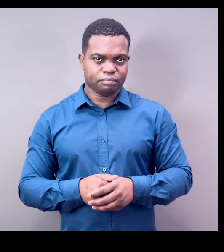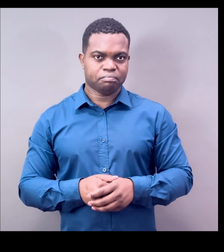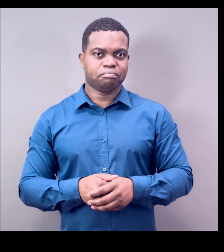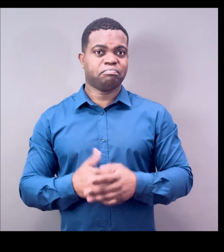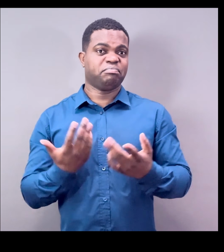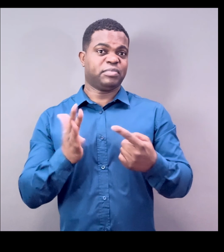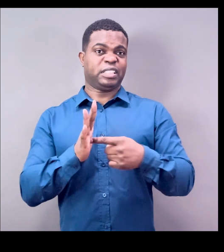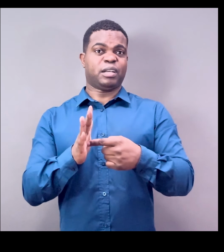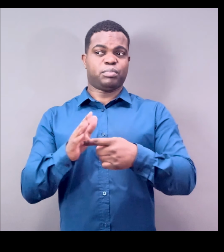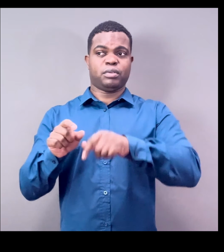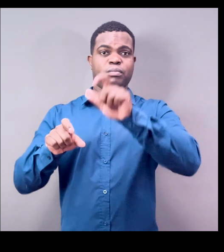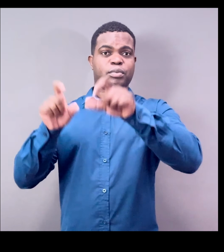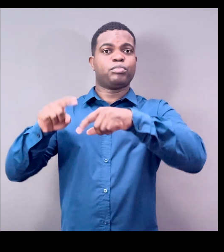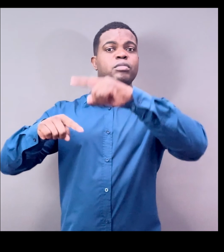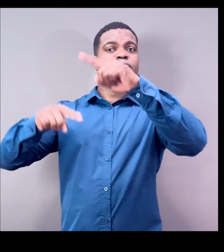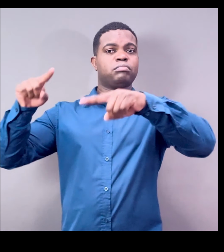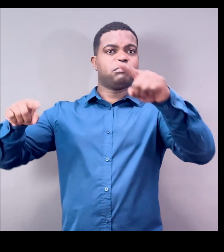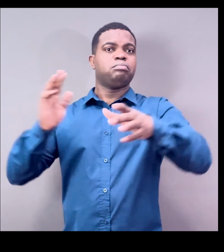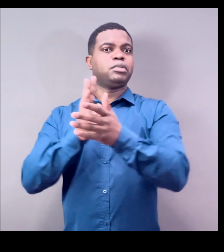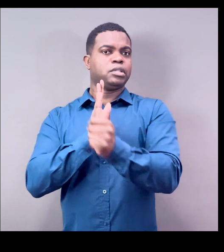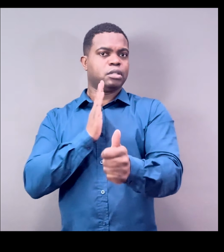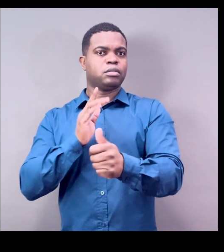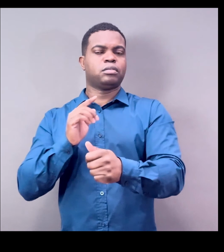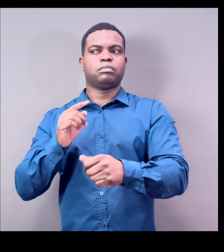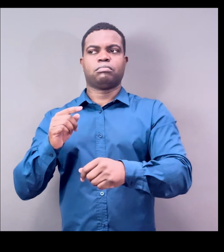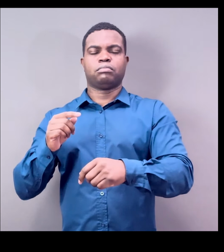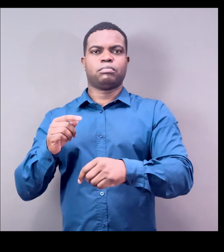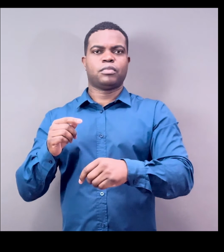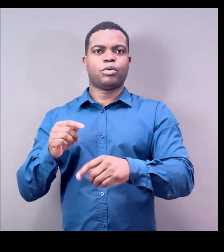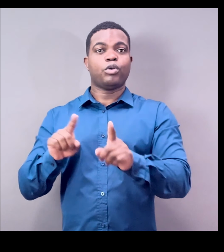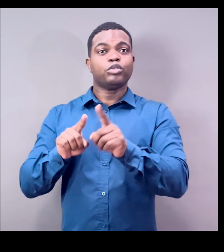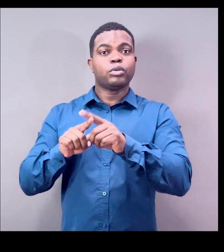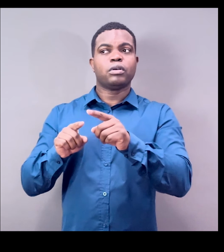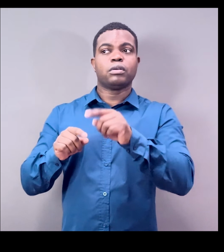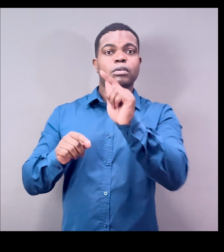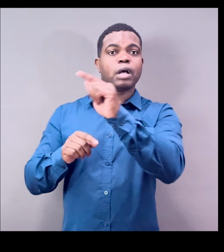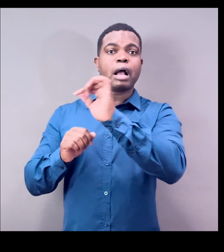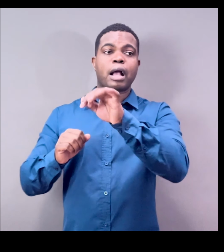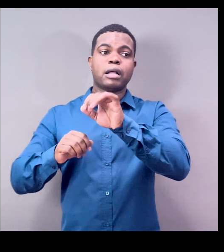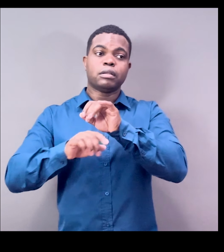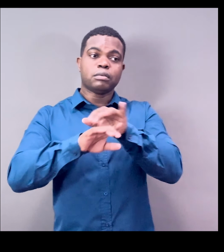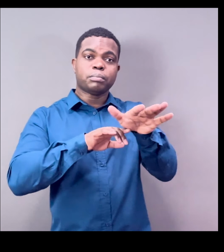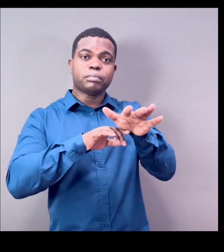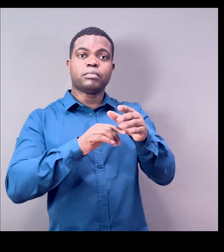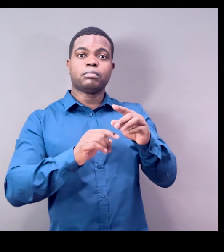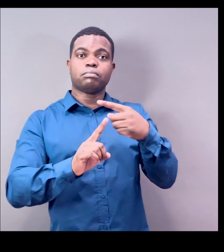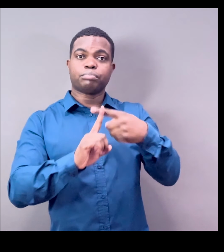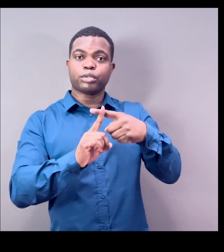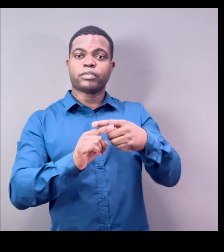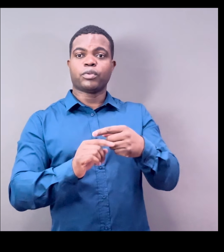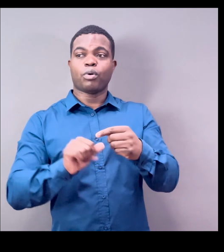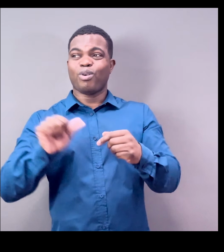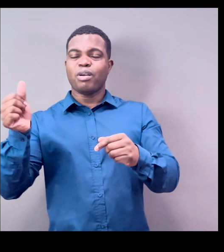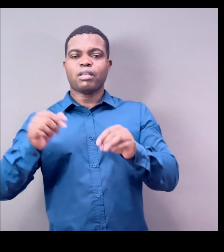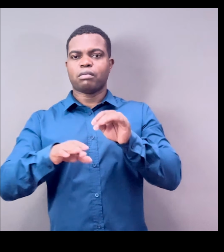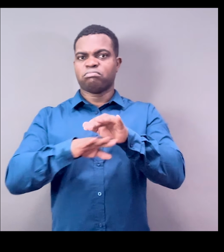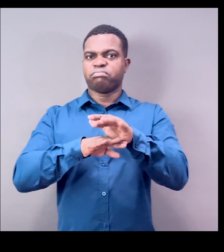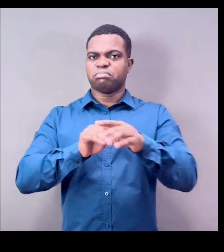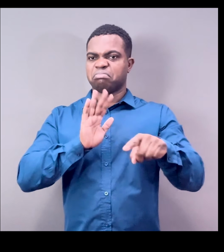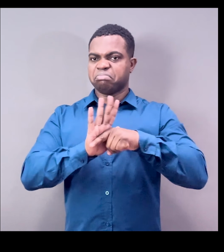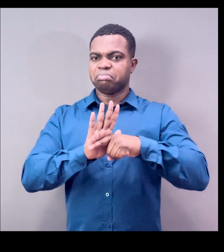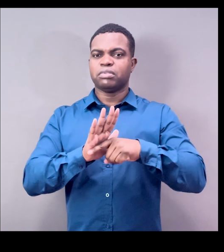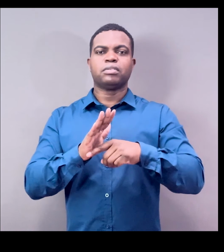most positive or negative influence on an effort, who is likely to be most affected by the